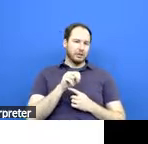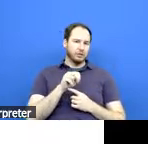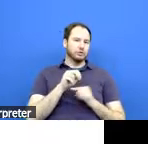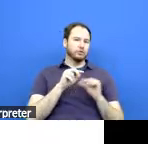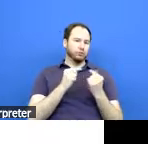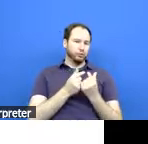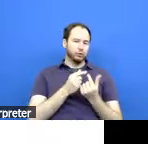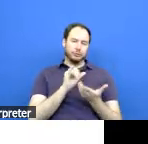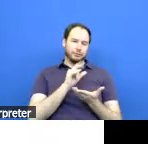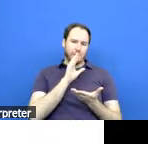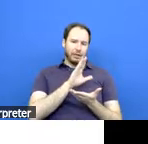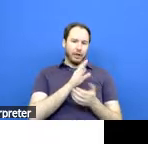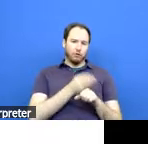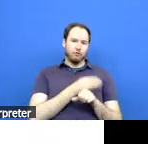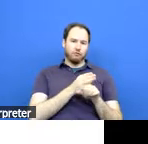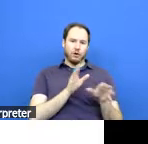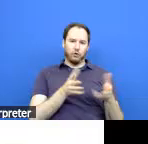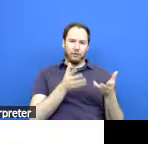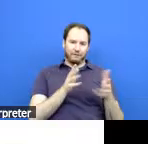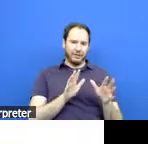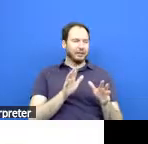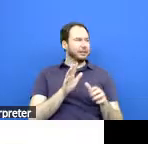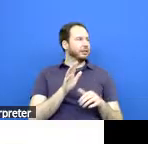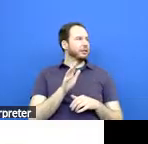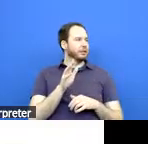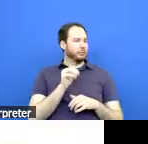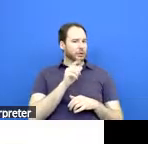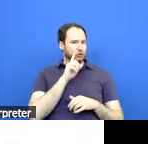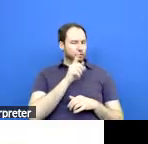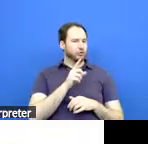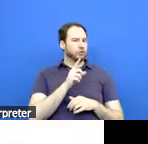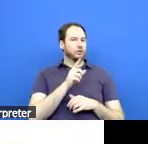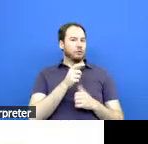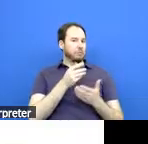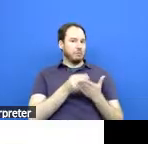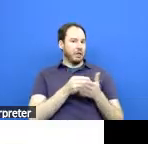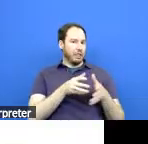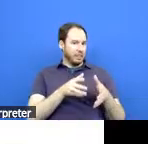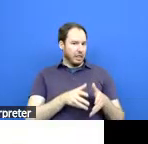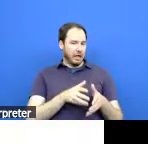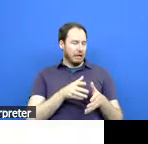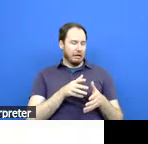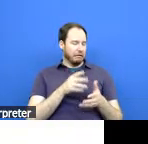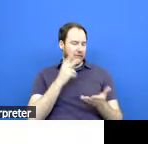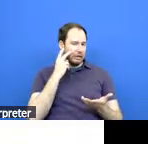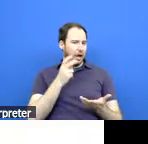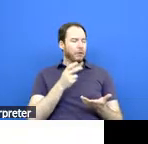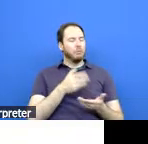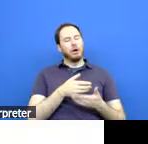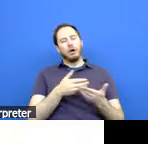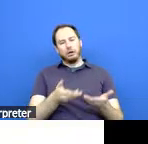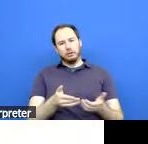already done their restoration. I'm not sure if he's got anything left. But